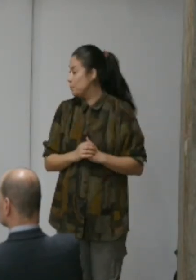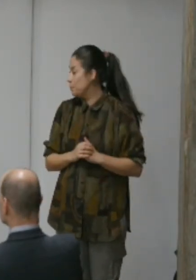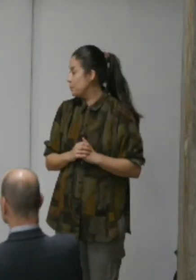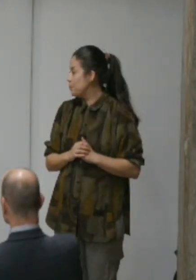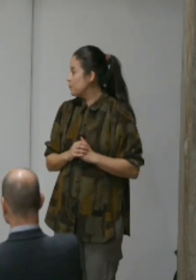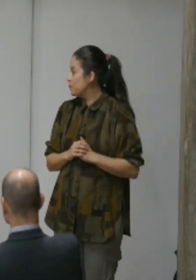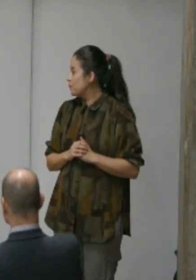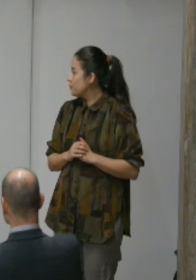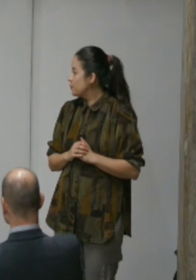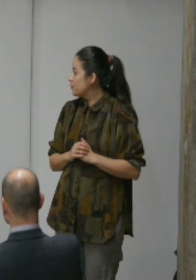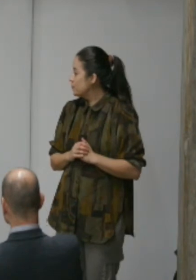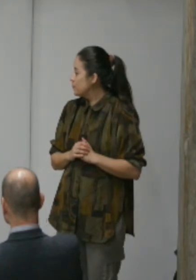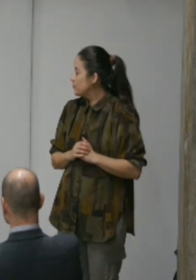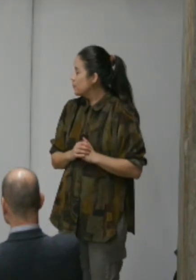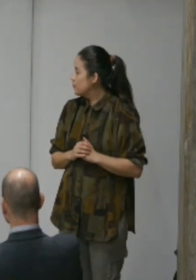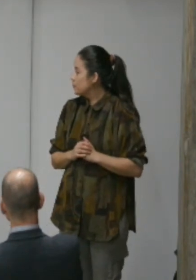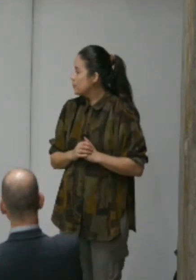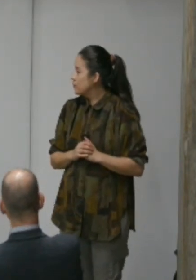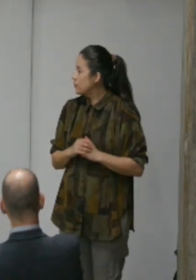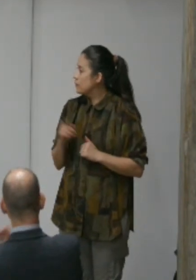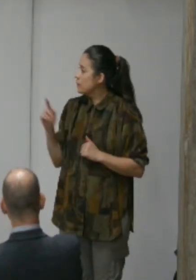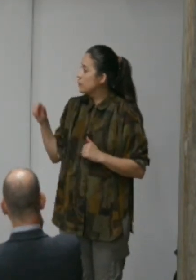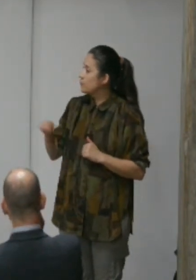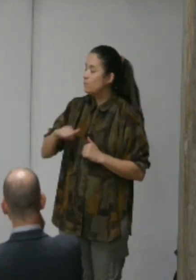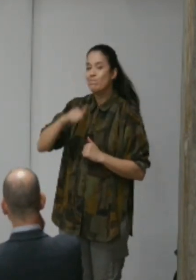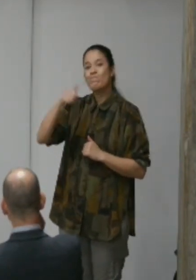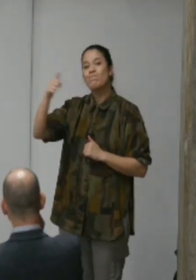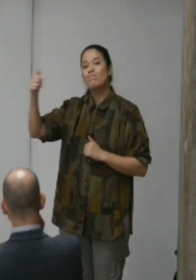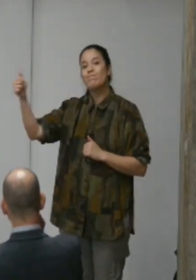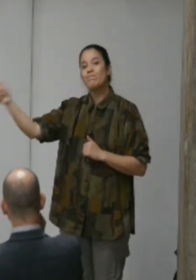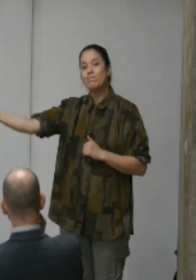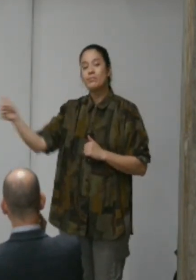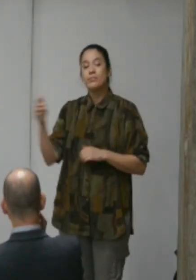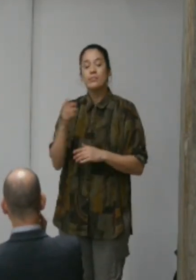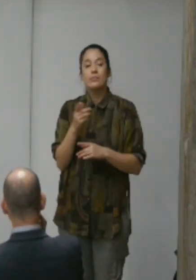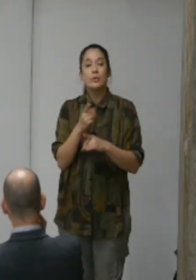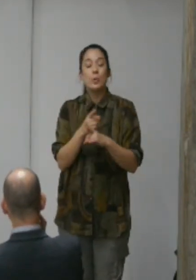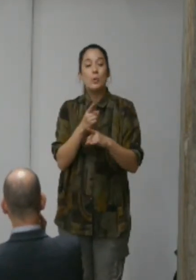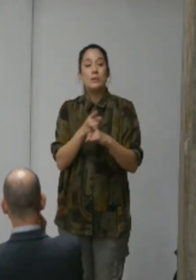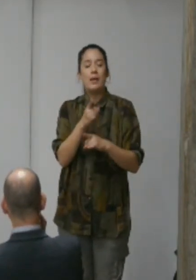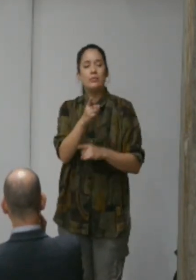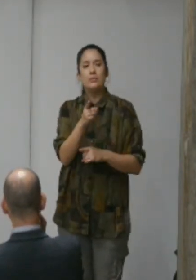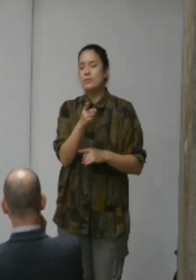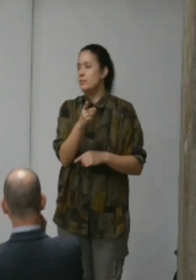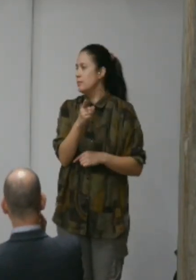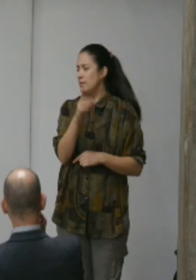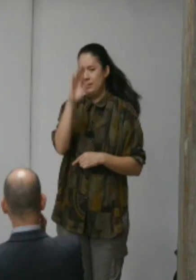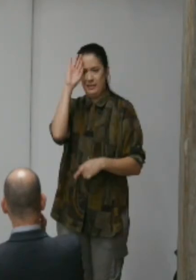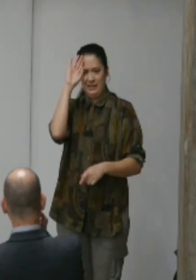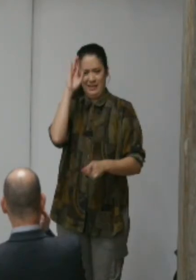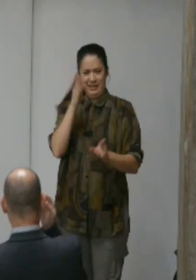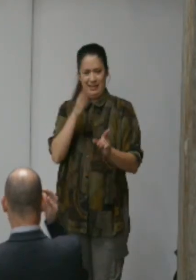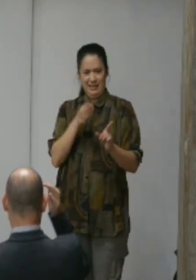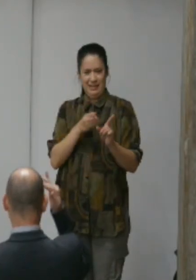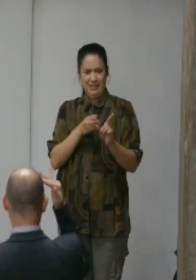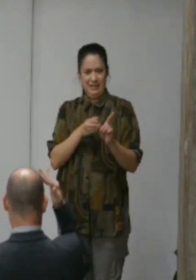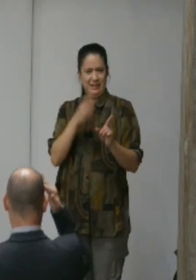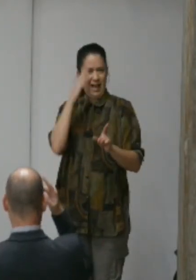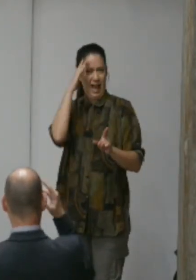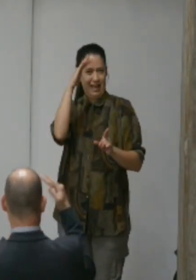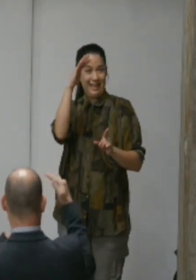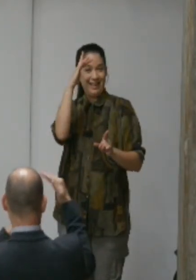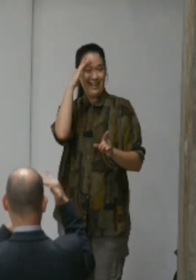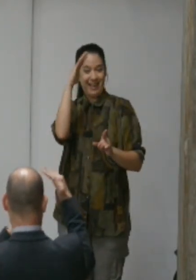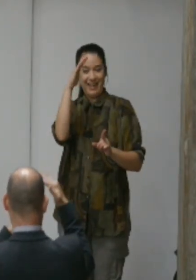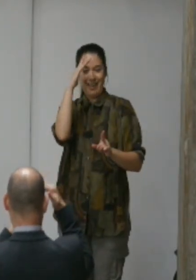And so it made me think about psychic violence, which is something that you wanted to be asked about, and how